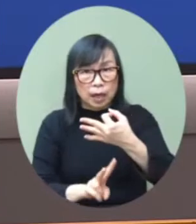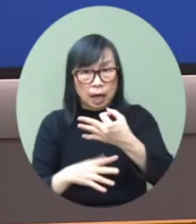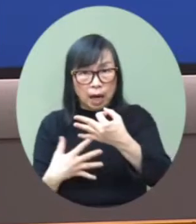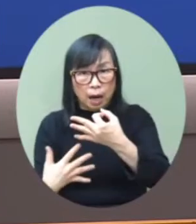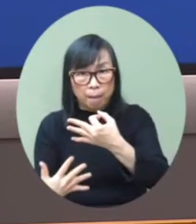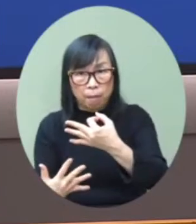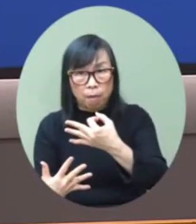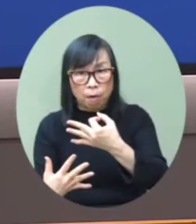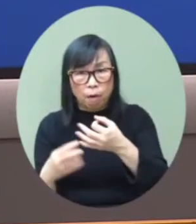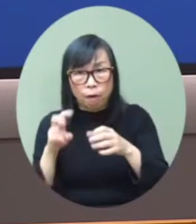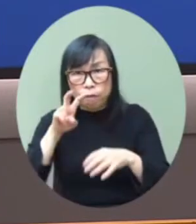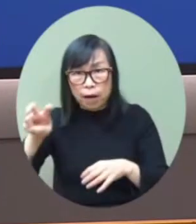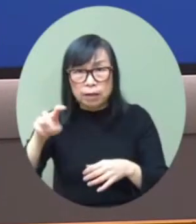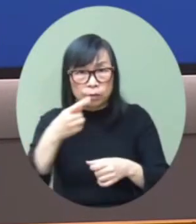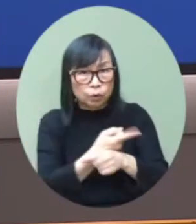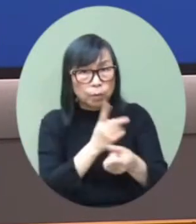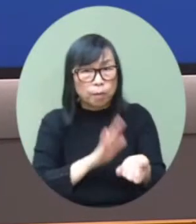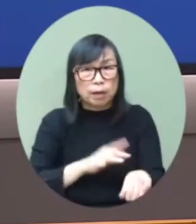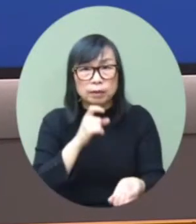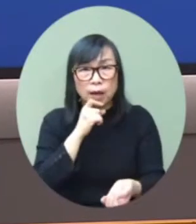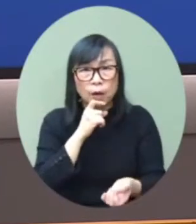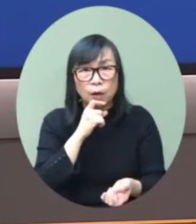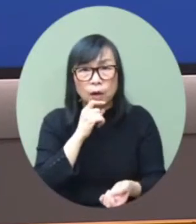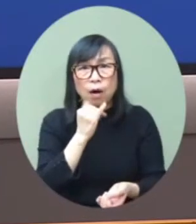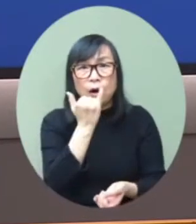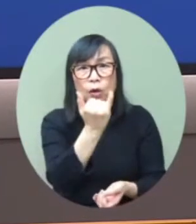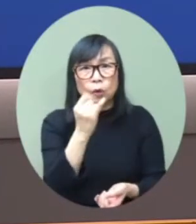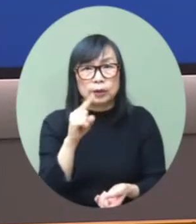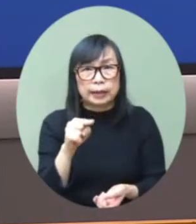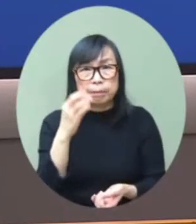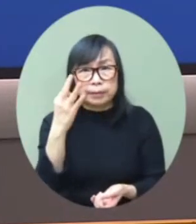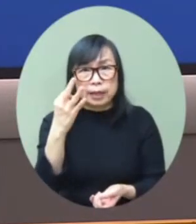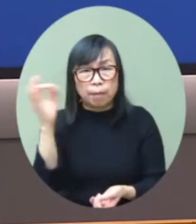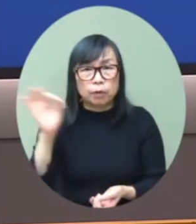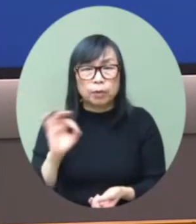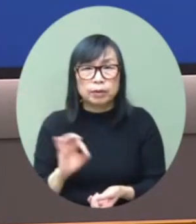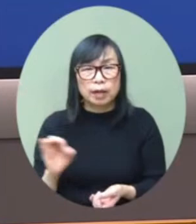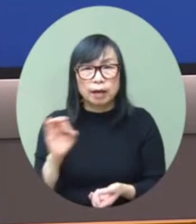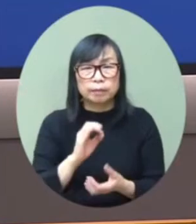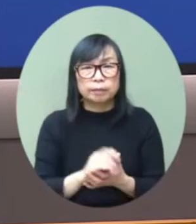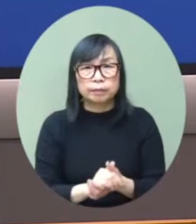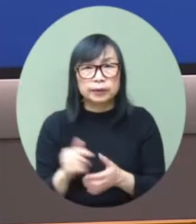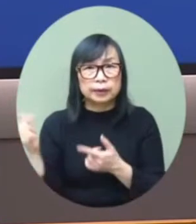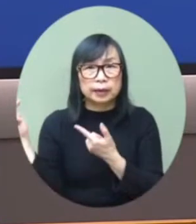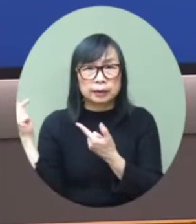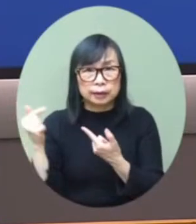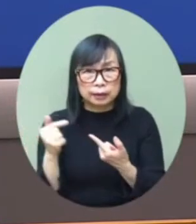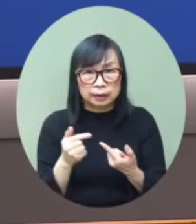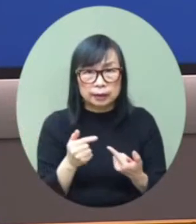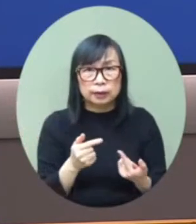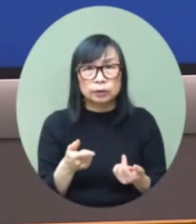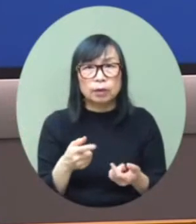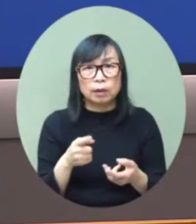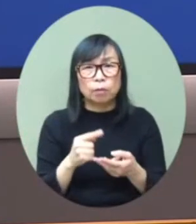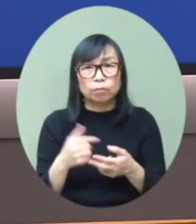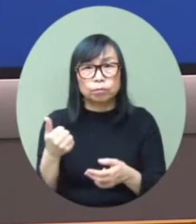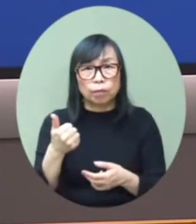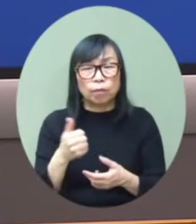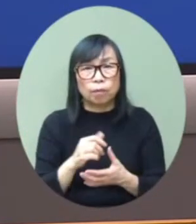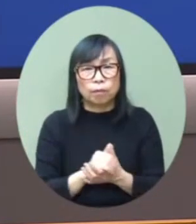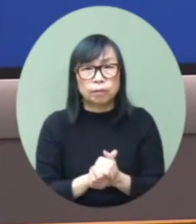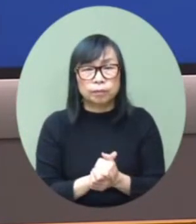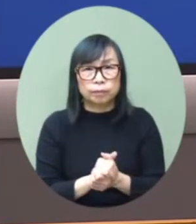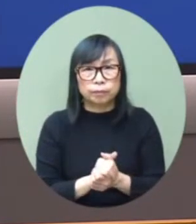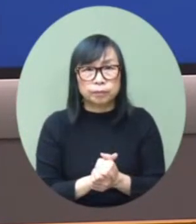So the most recent one, that is the 25th of March, we have identified 6.3% of the cases that are